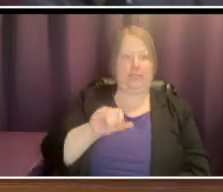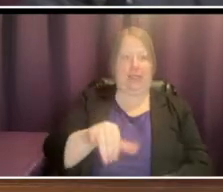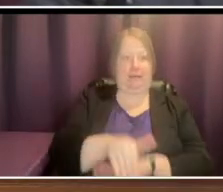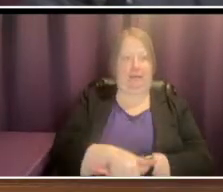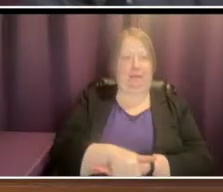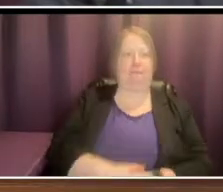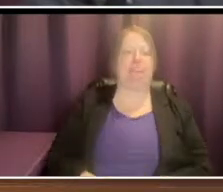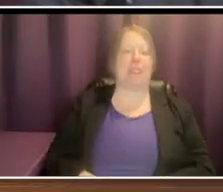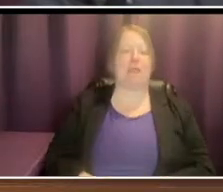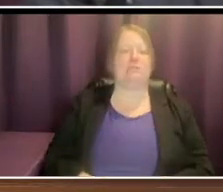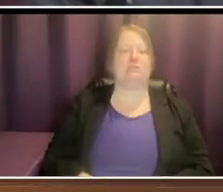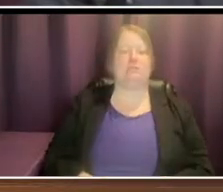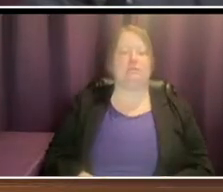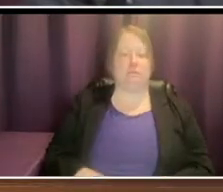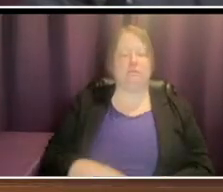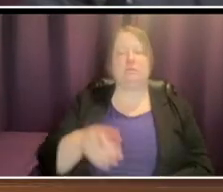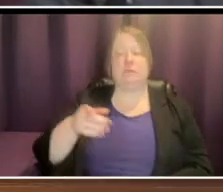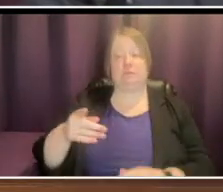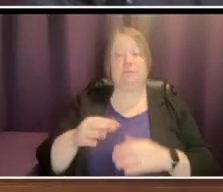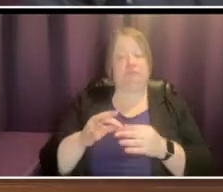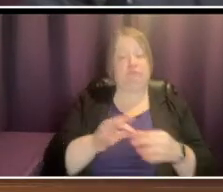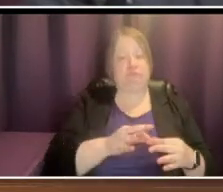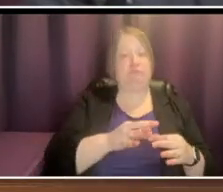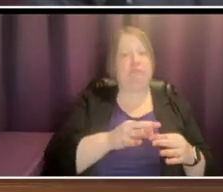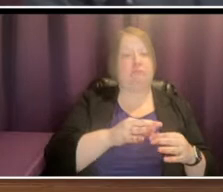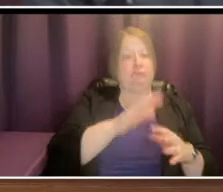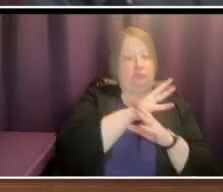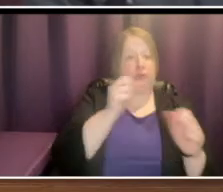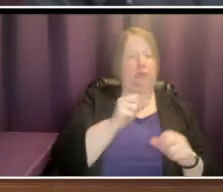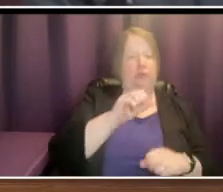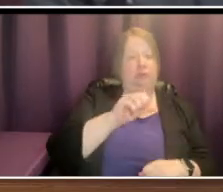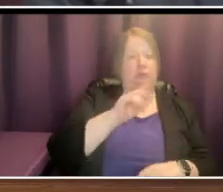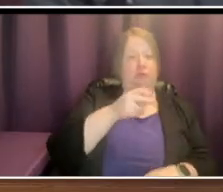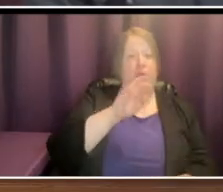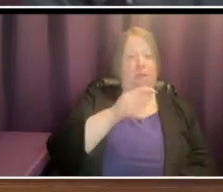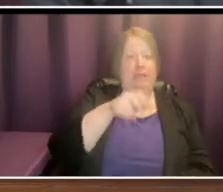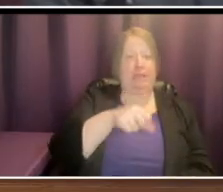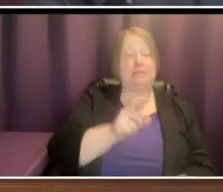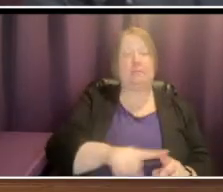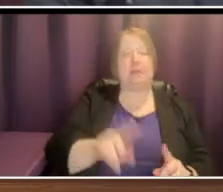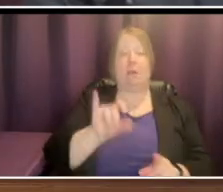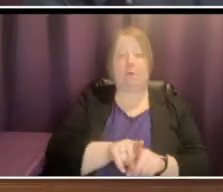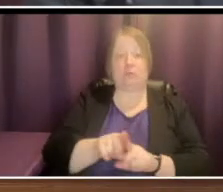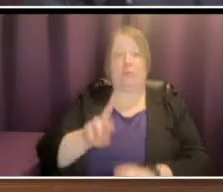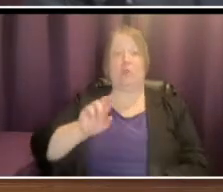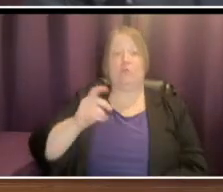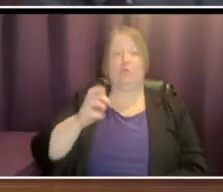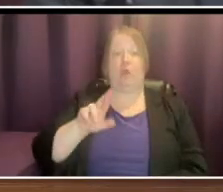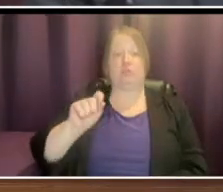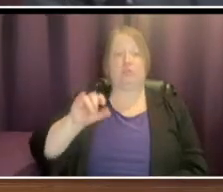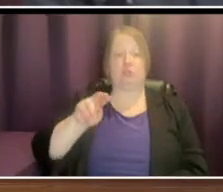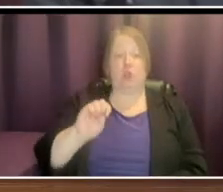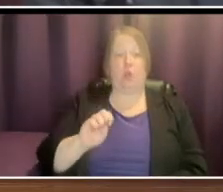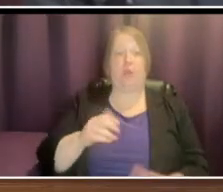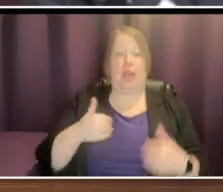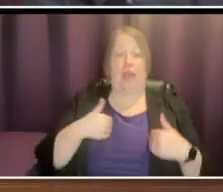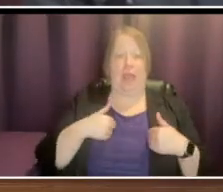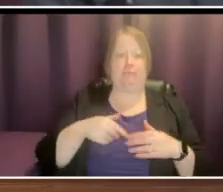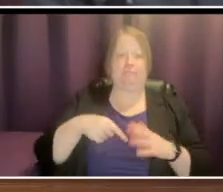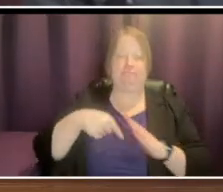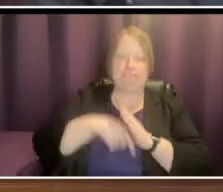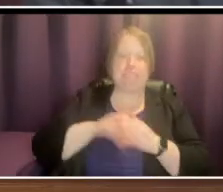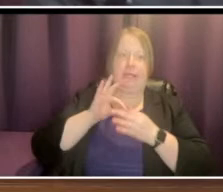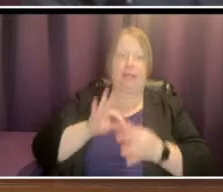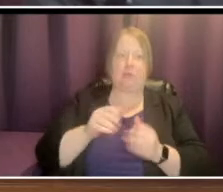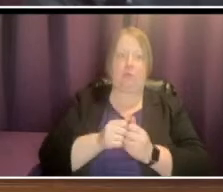connection to President Trump, Roger Stone maintained extensive direct connections to two groups responsible